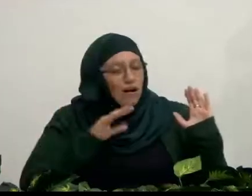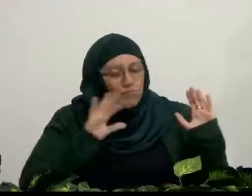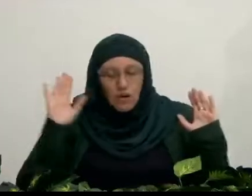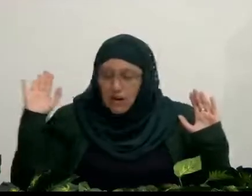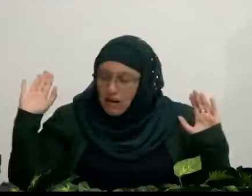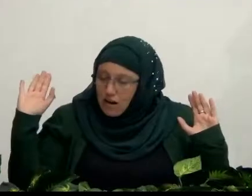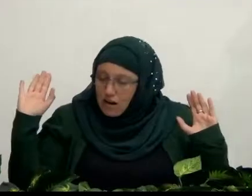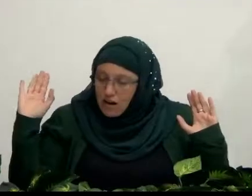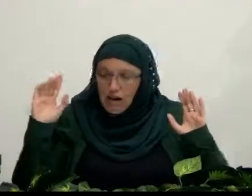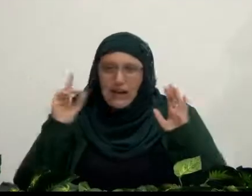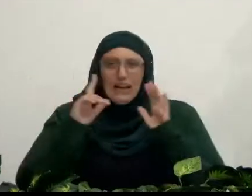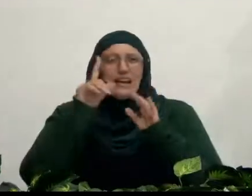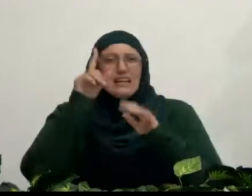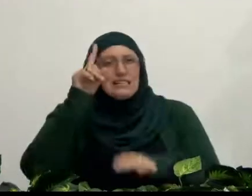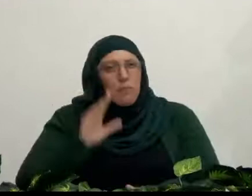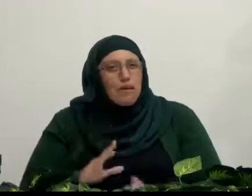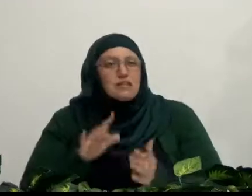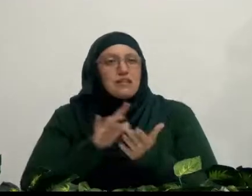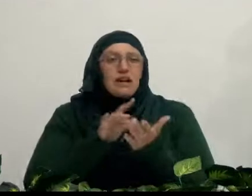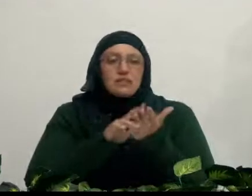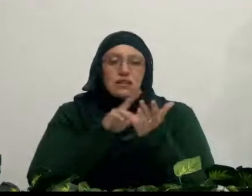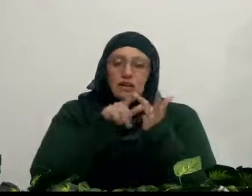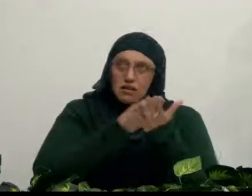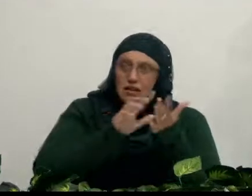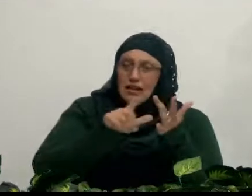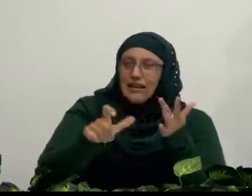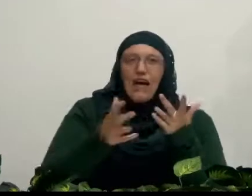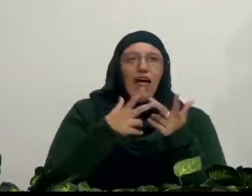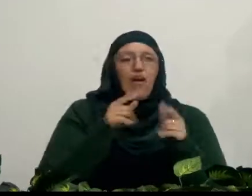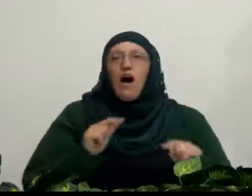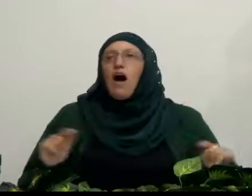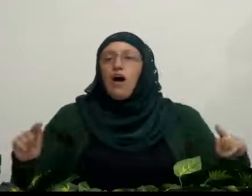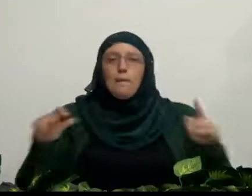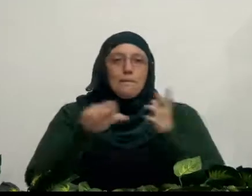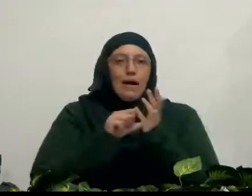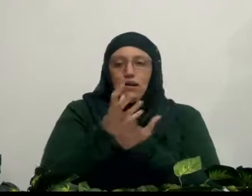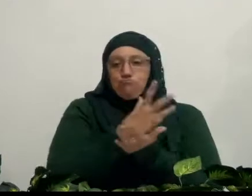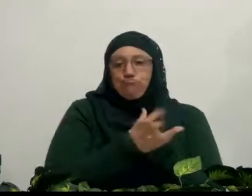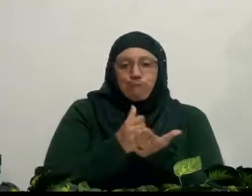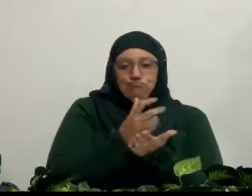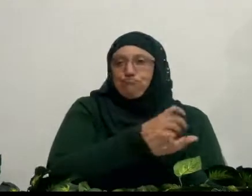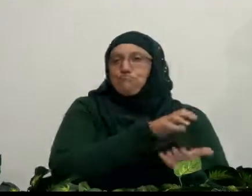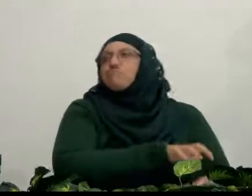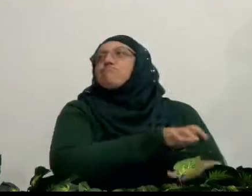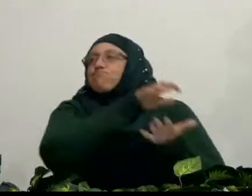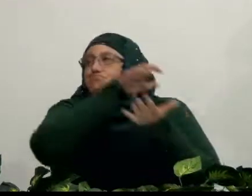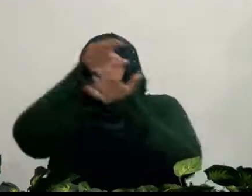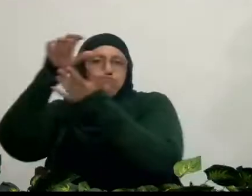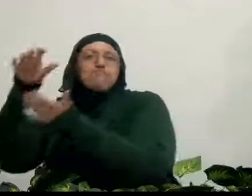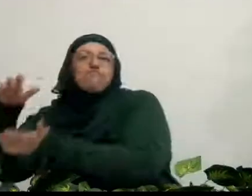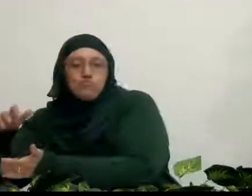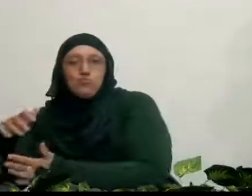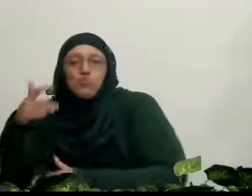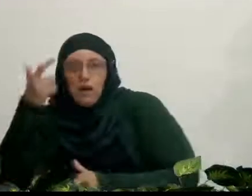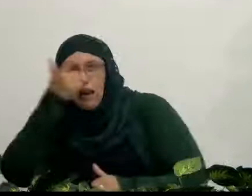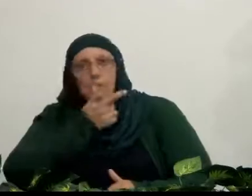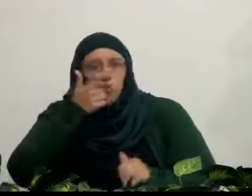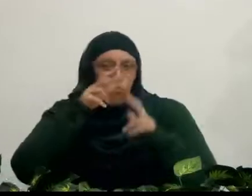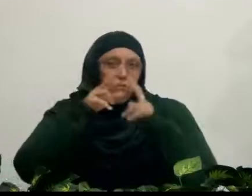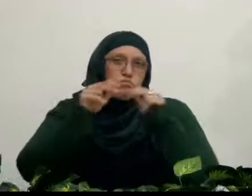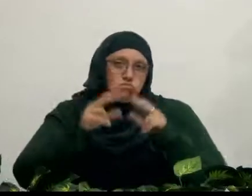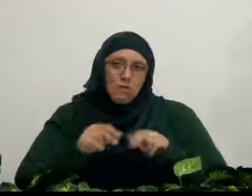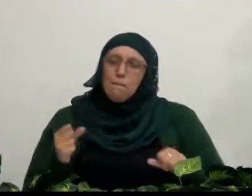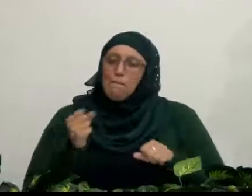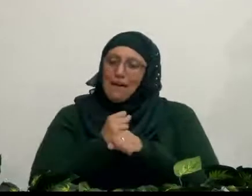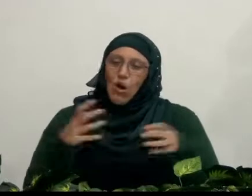Islamic centers, IHIC, Imam Hassan Center, Wish Foundation, Welfare Aid International and others, they are making a